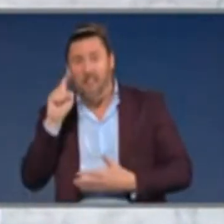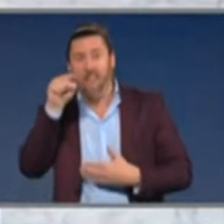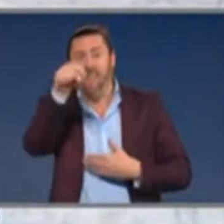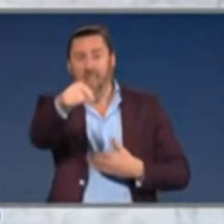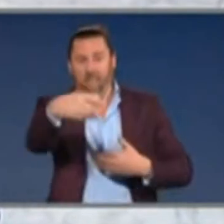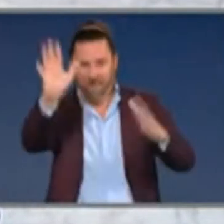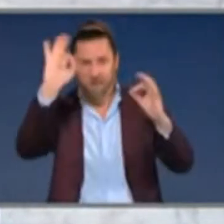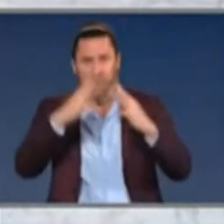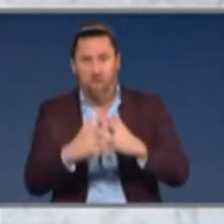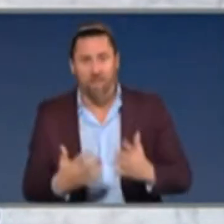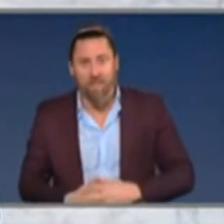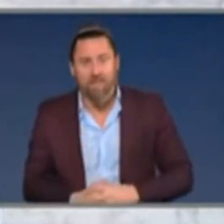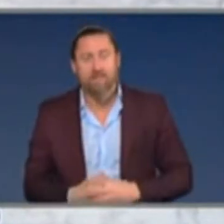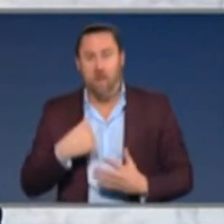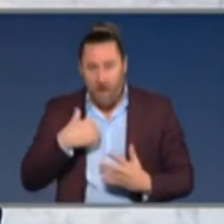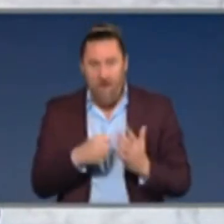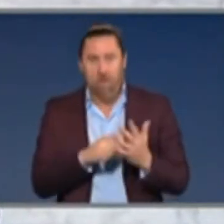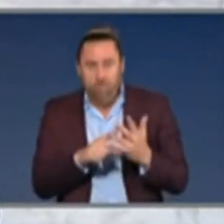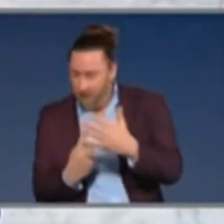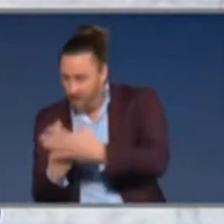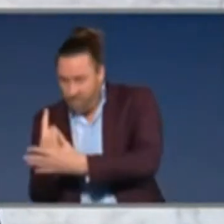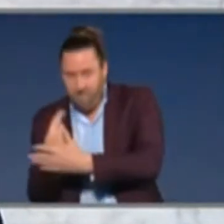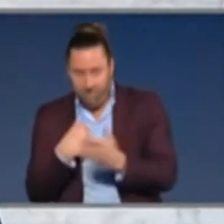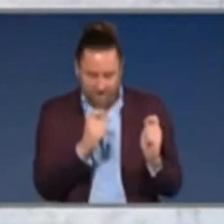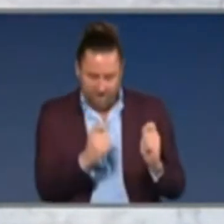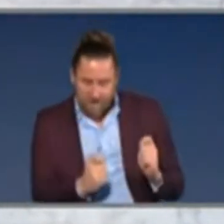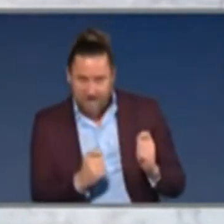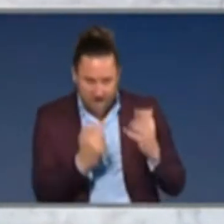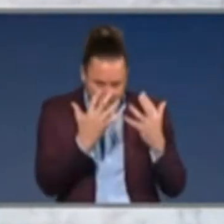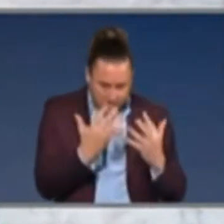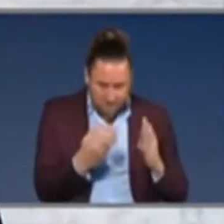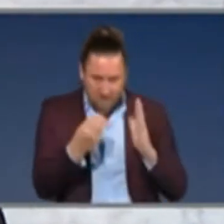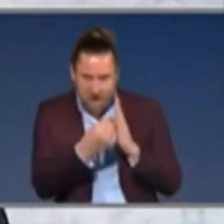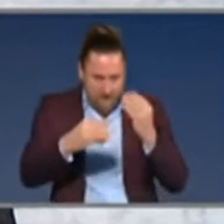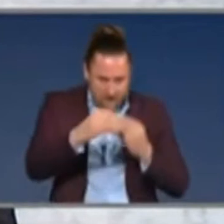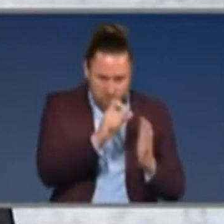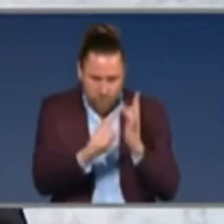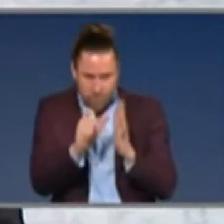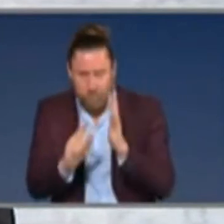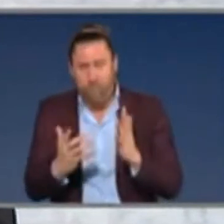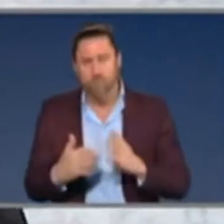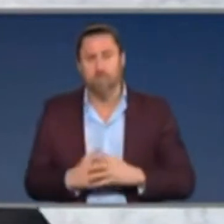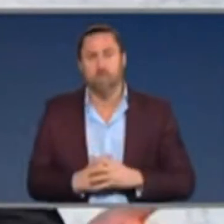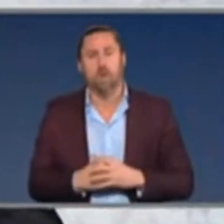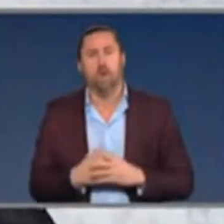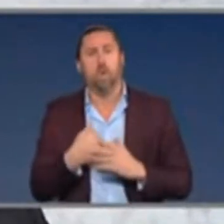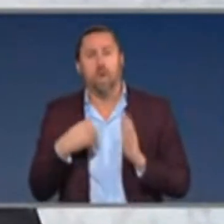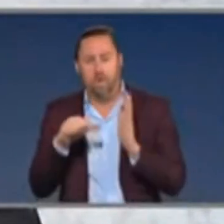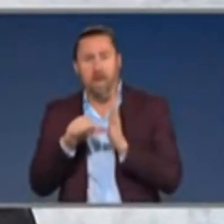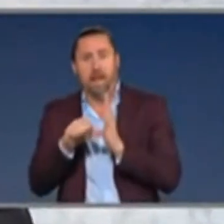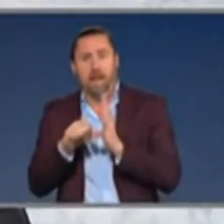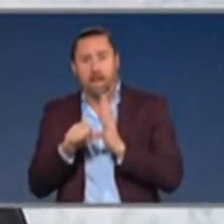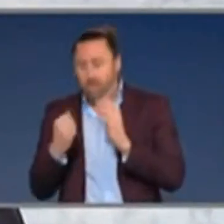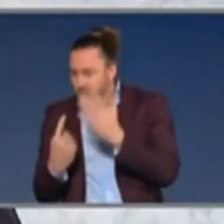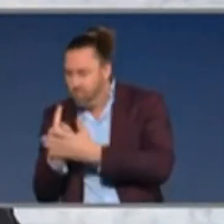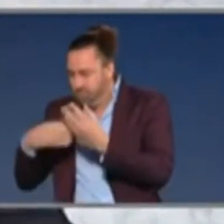a constant challenge, and they are constantly reworking those numbers. But the supports that we have are designed to move with